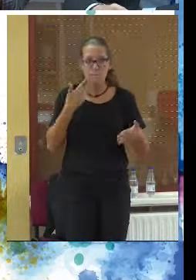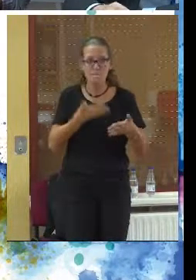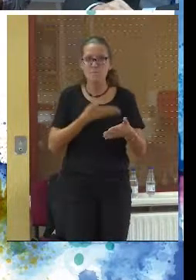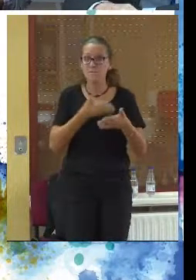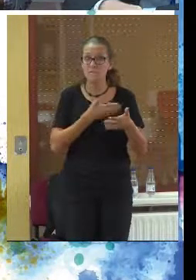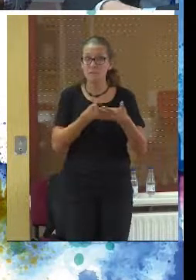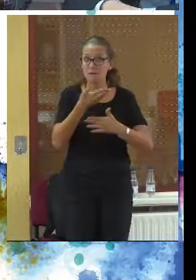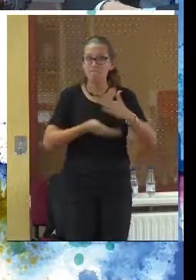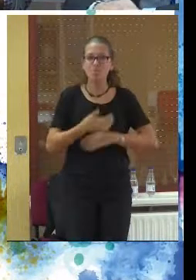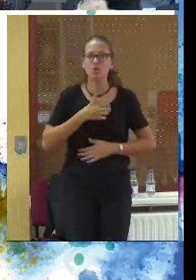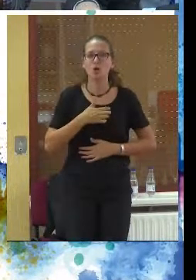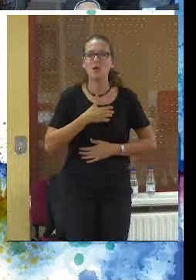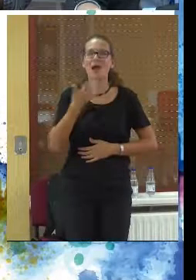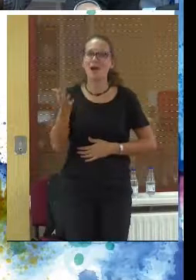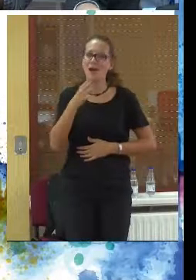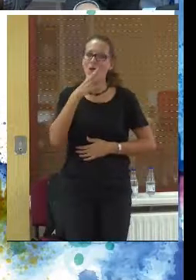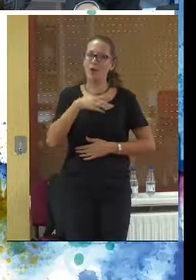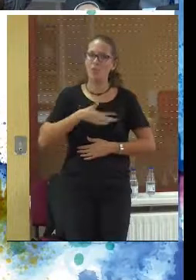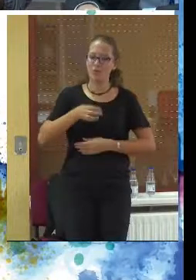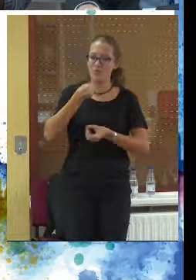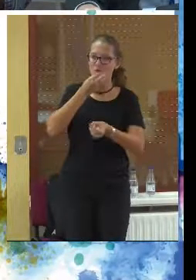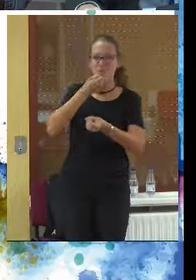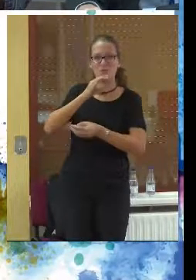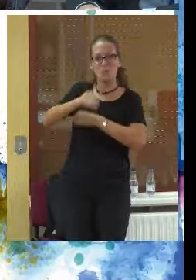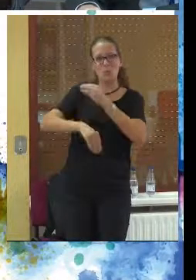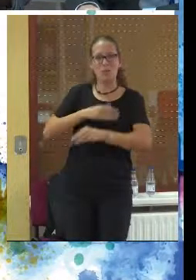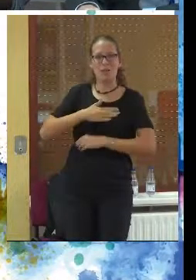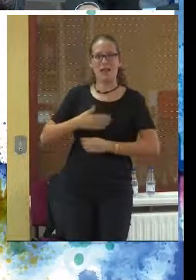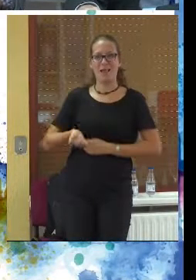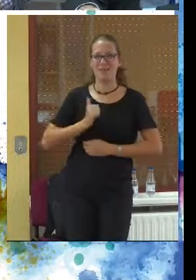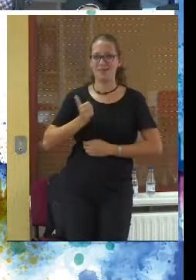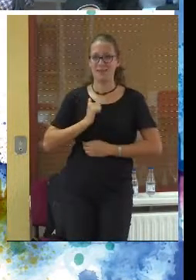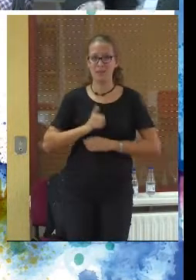able until now, haven't been able until now to get this information, to get it.